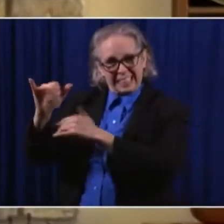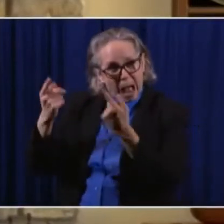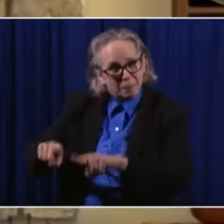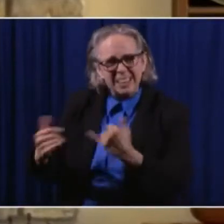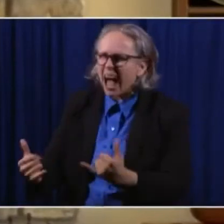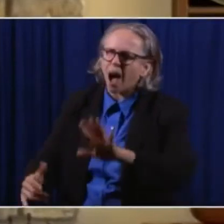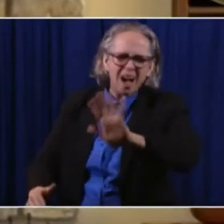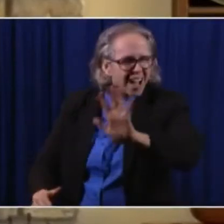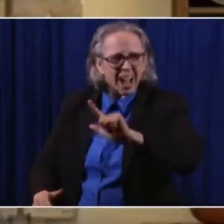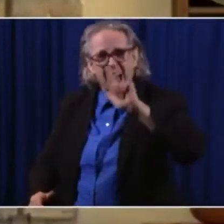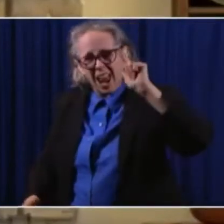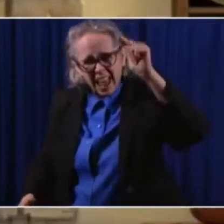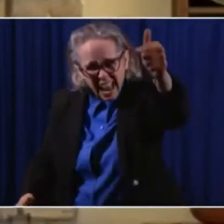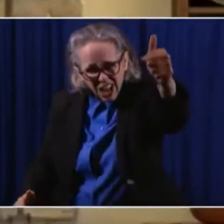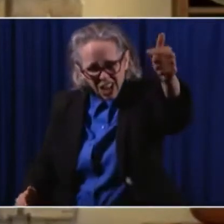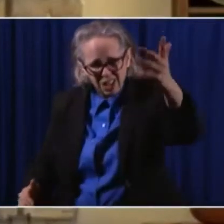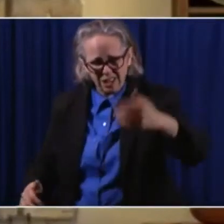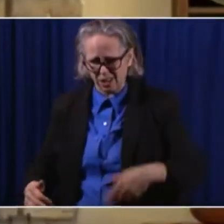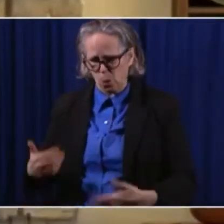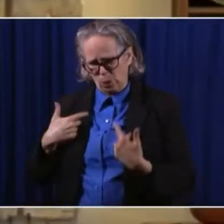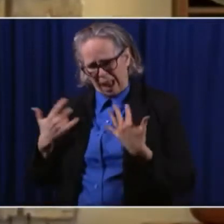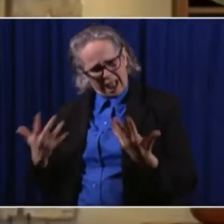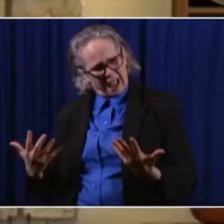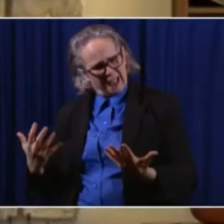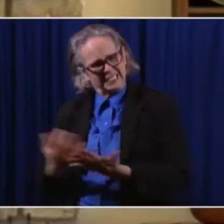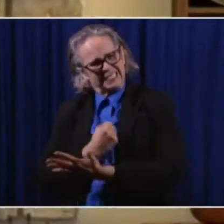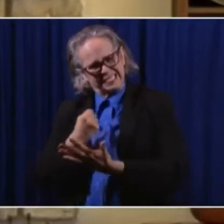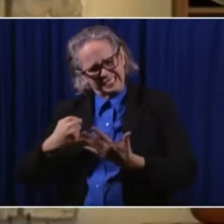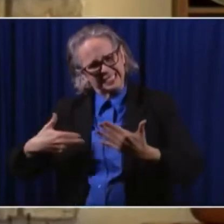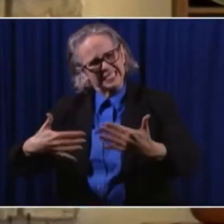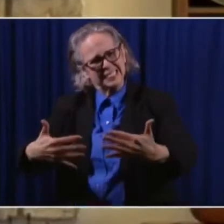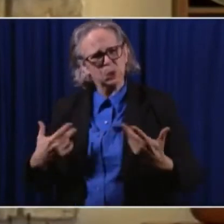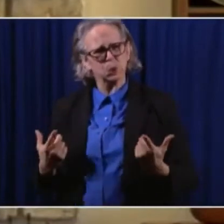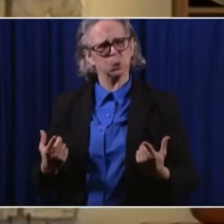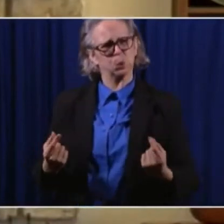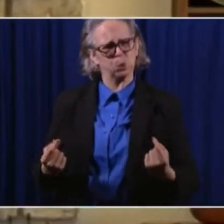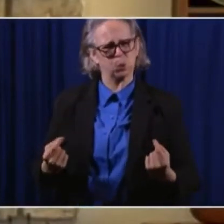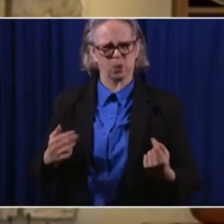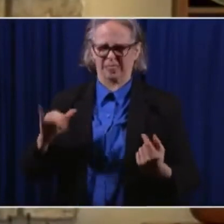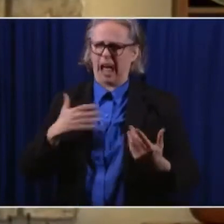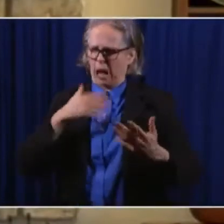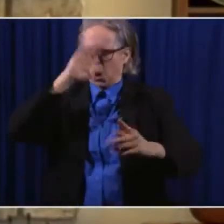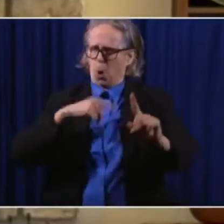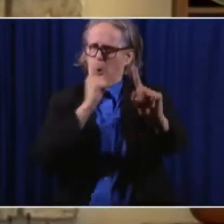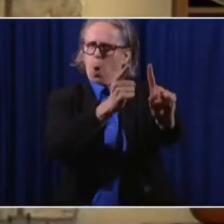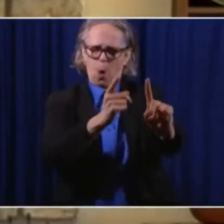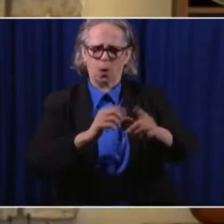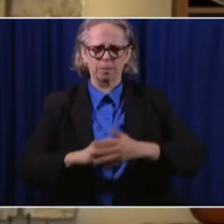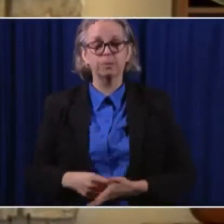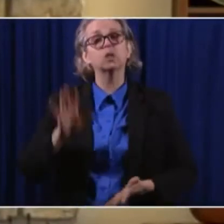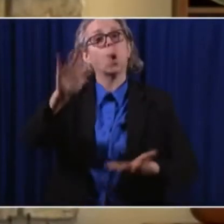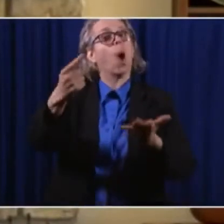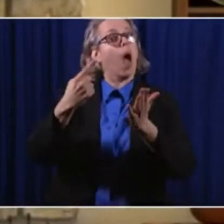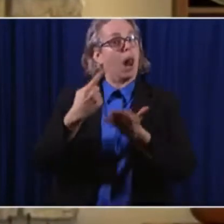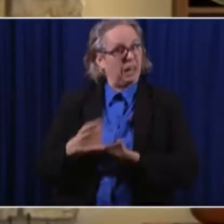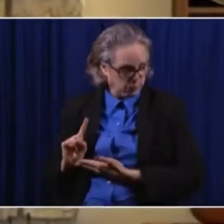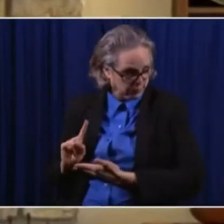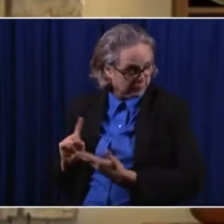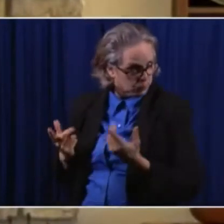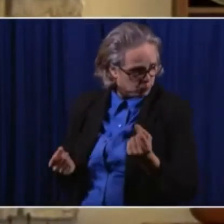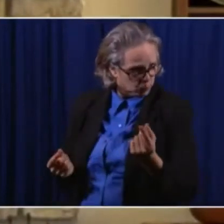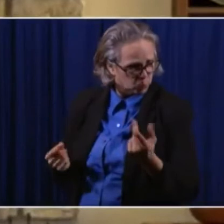and last week. Well, we started down that path last week with our retail mask order. We